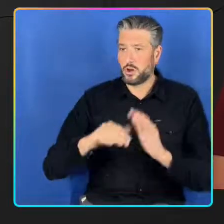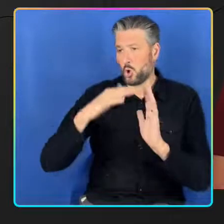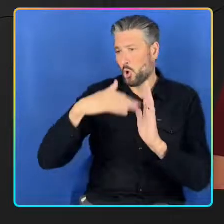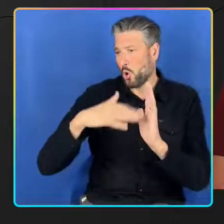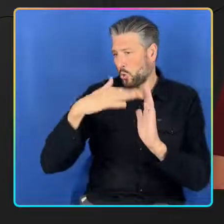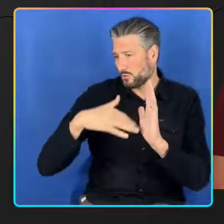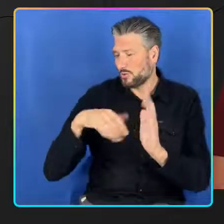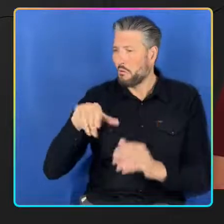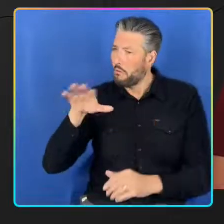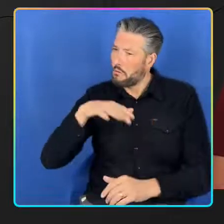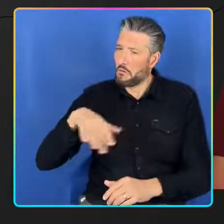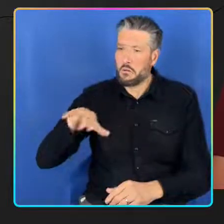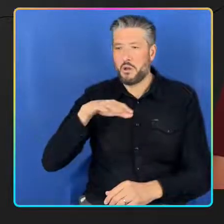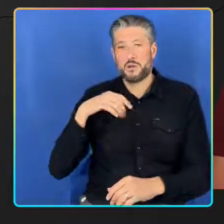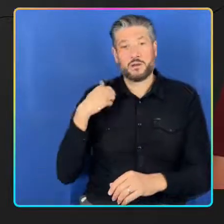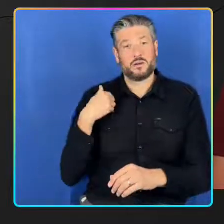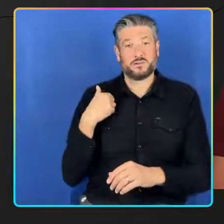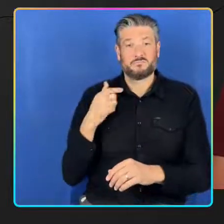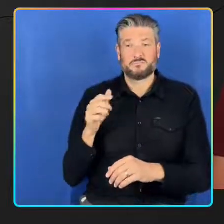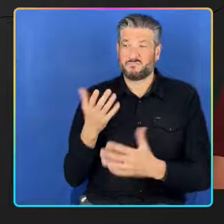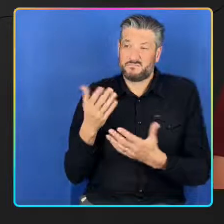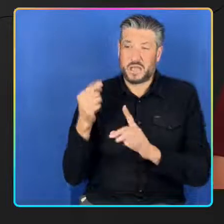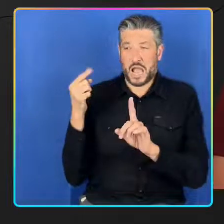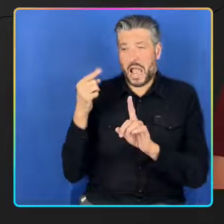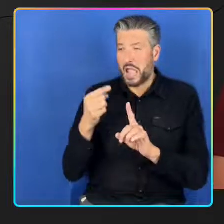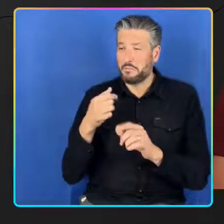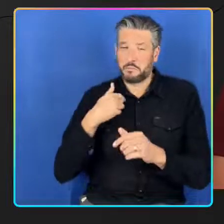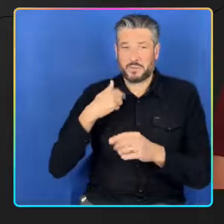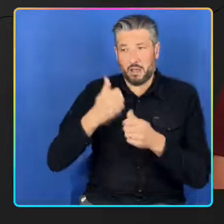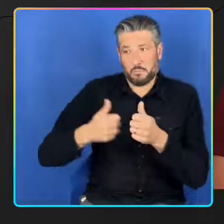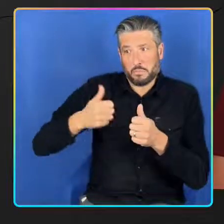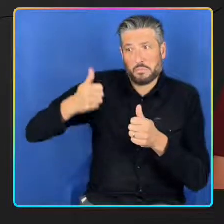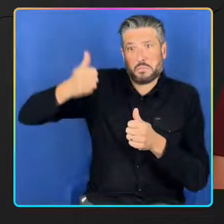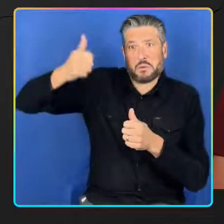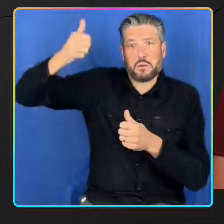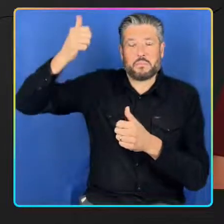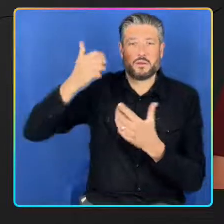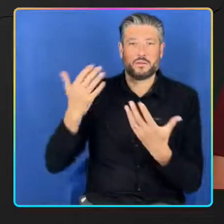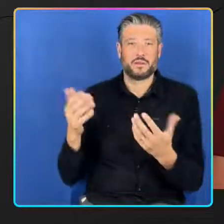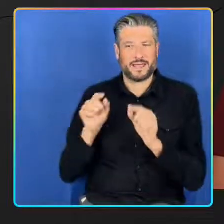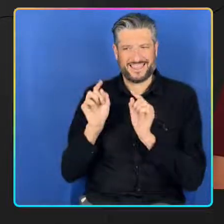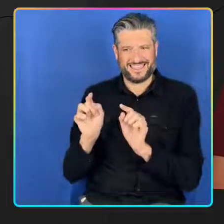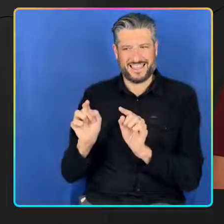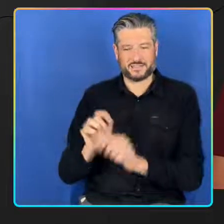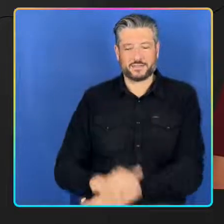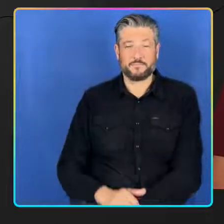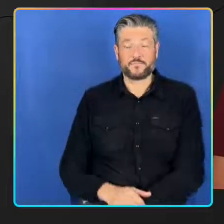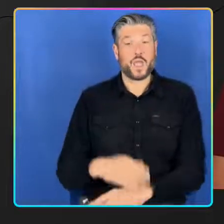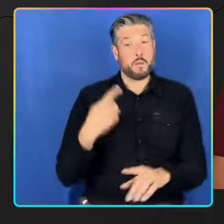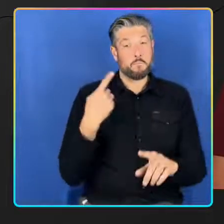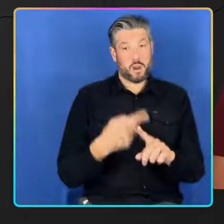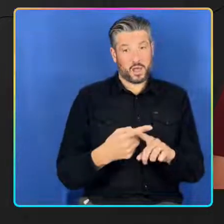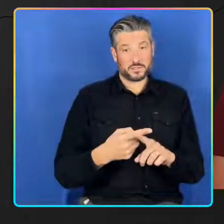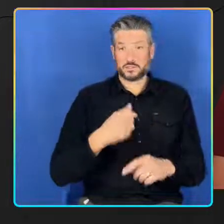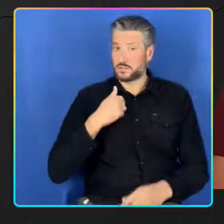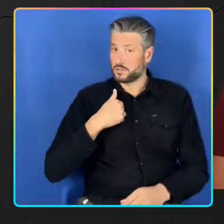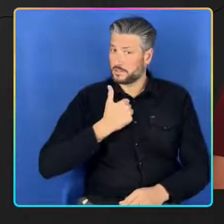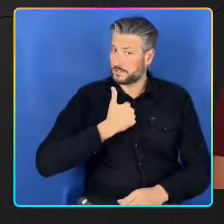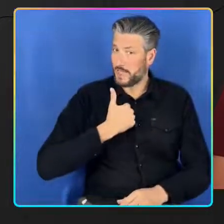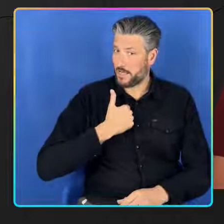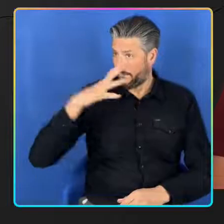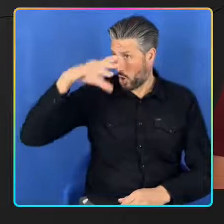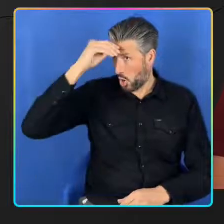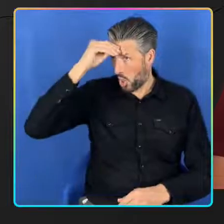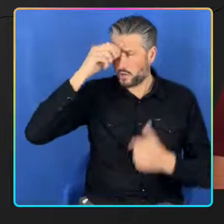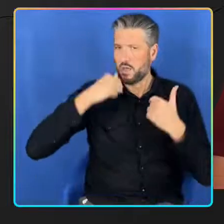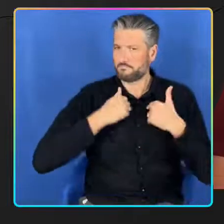their performance score and stuff like that. And then also educating others through the use of educating myself. So a lot of the courses that I